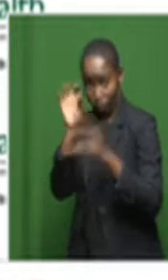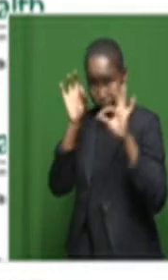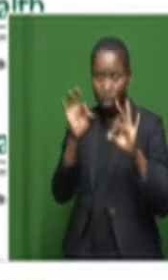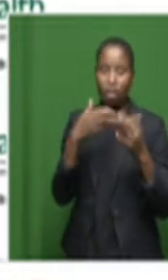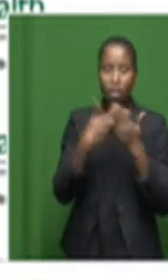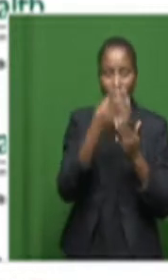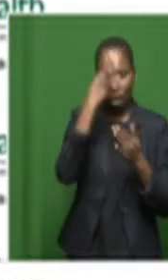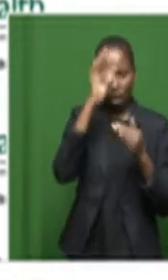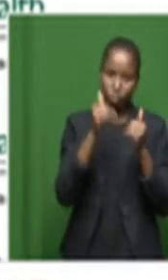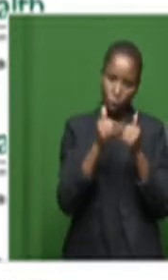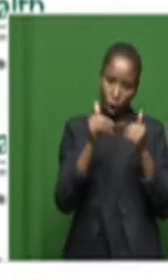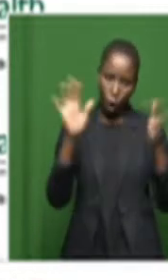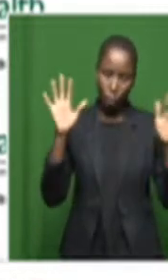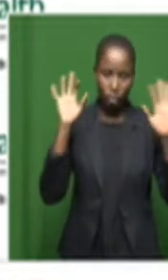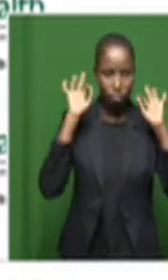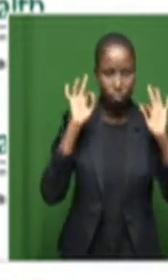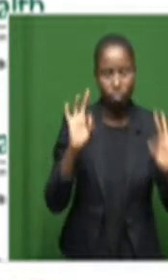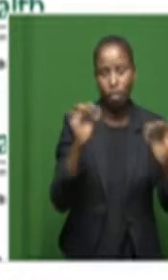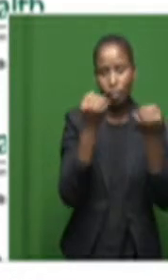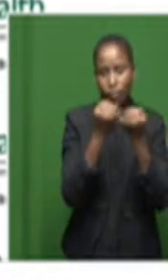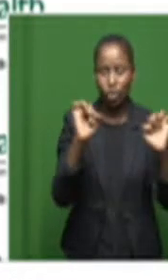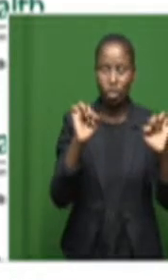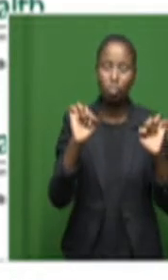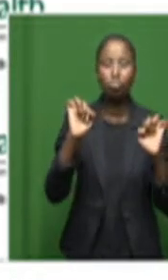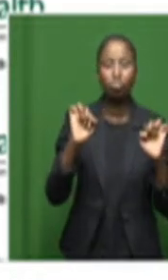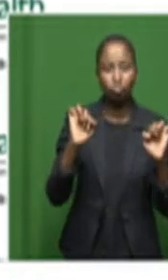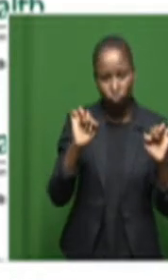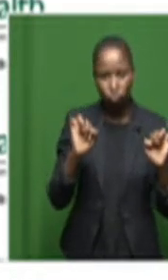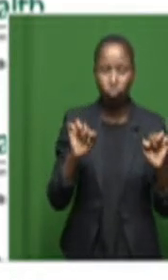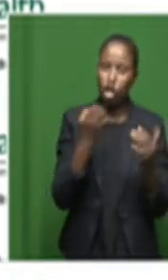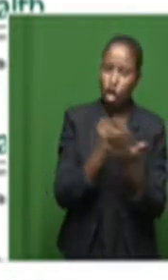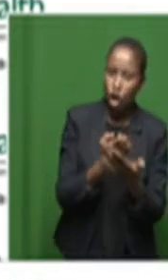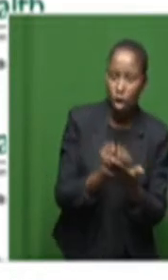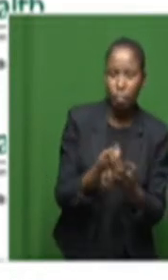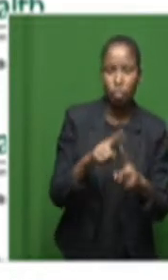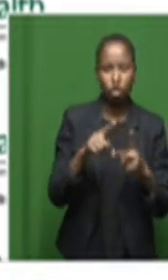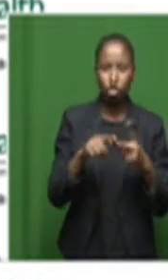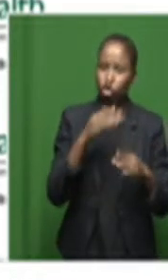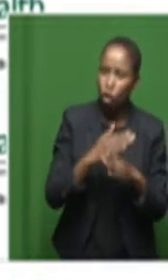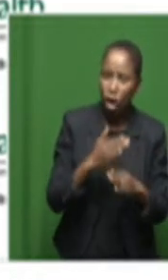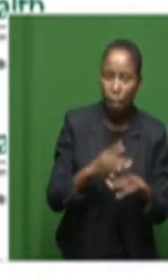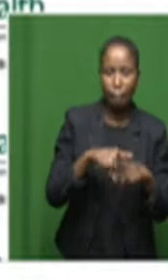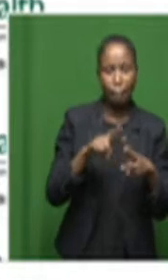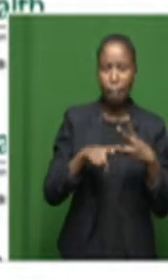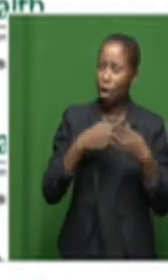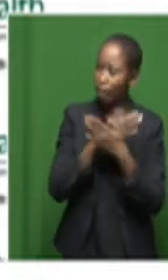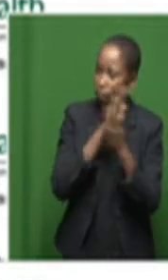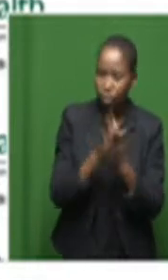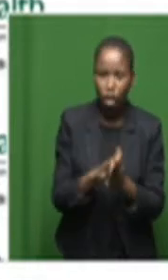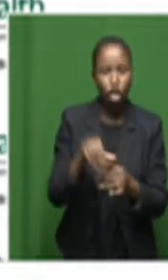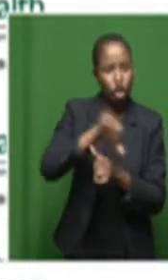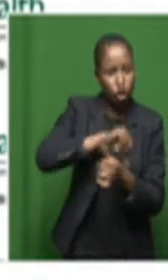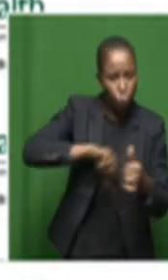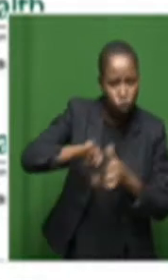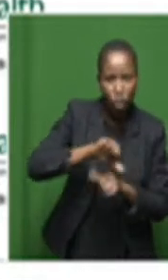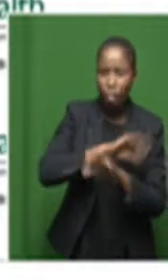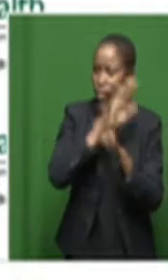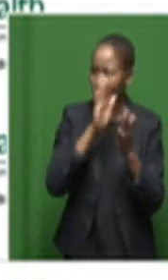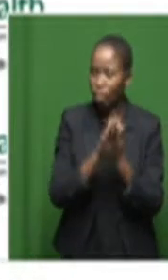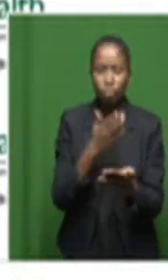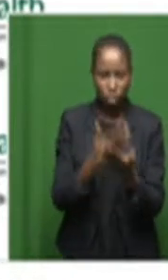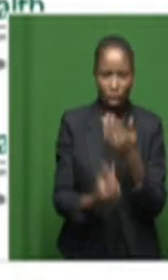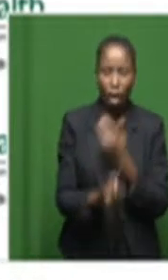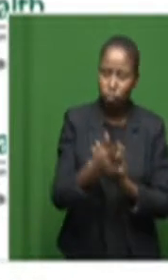up more activities, more economic activities, more jobs can be saved, more social activity can take